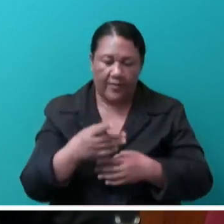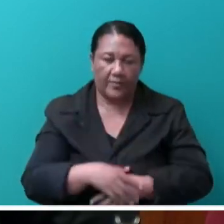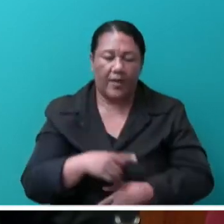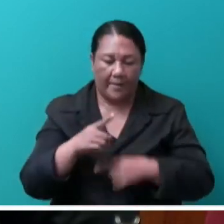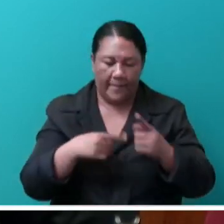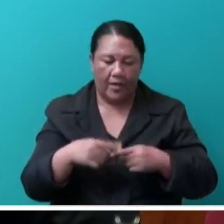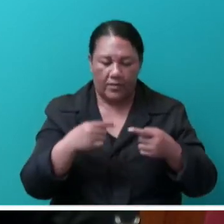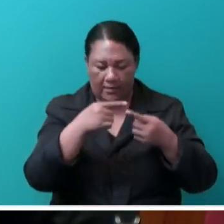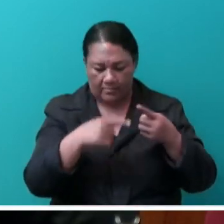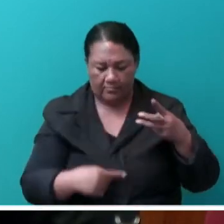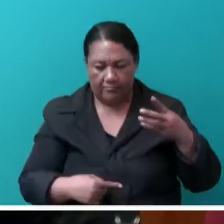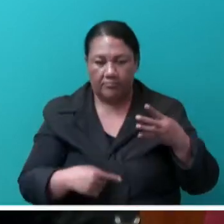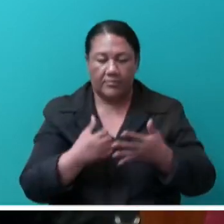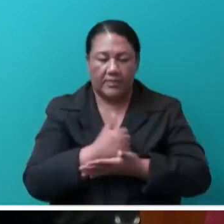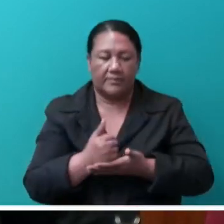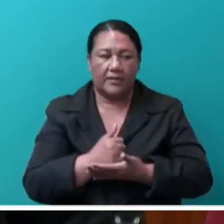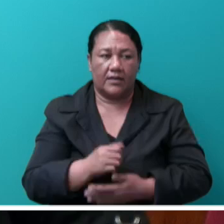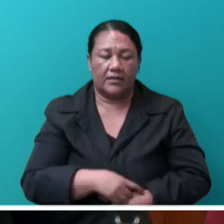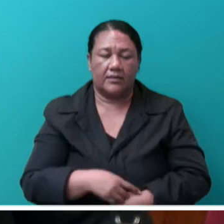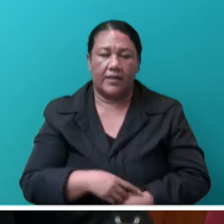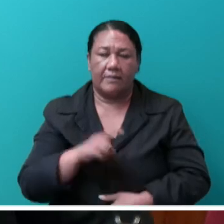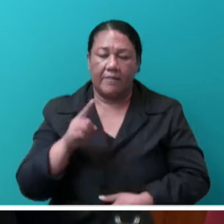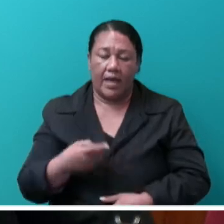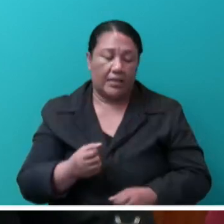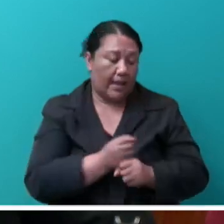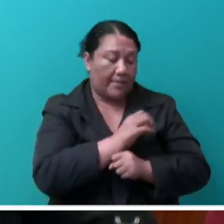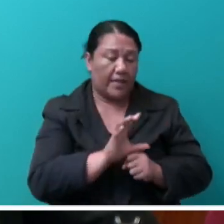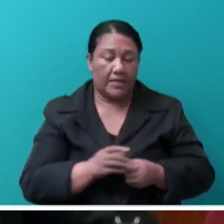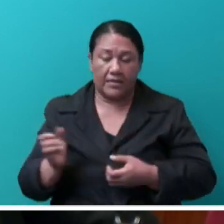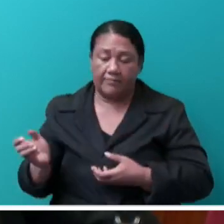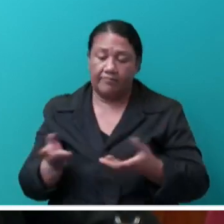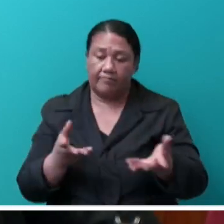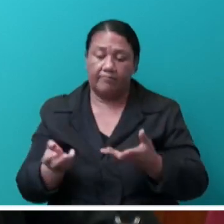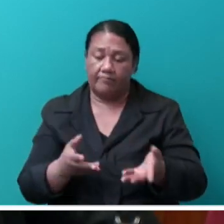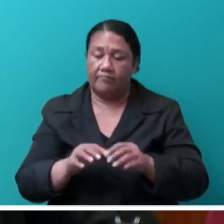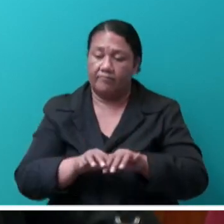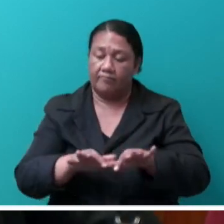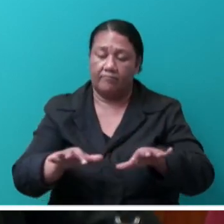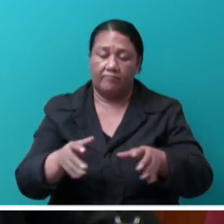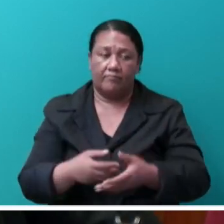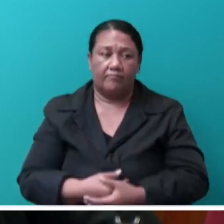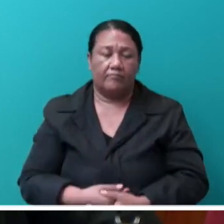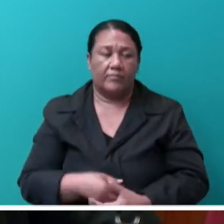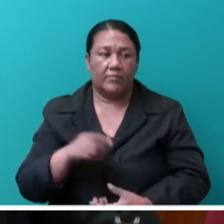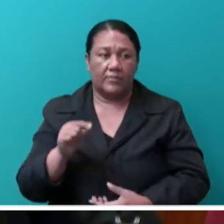Under the partnership, Kordia is supplying transmission equipment that will be used to